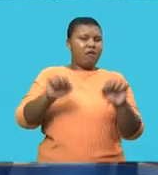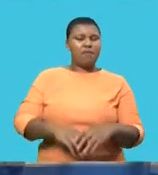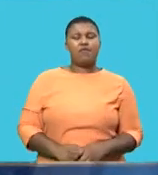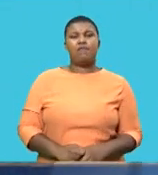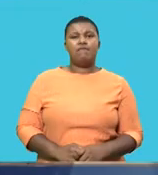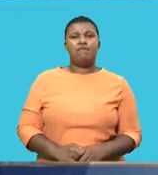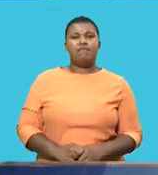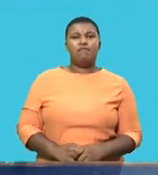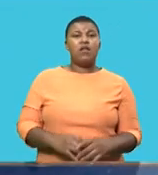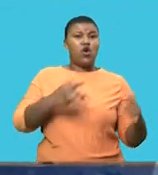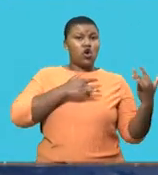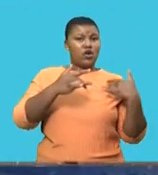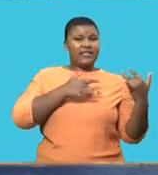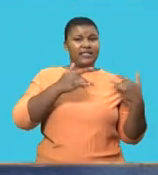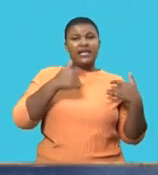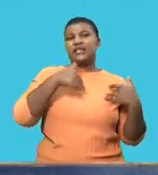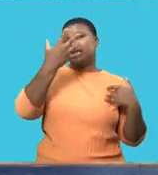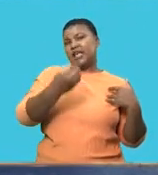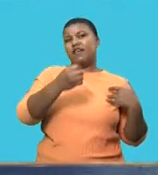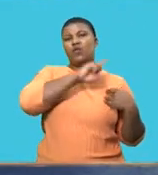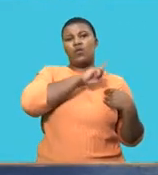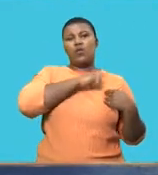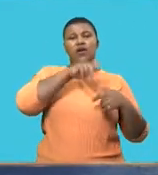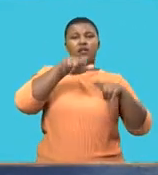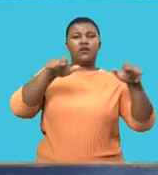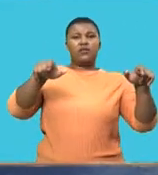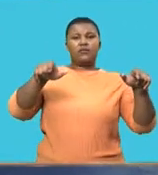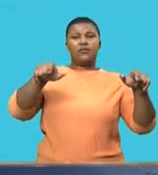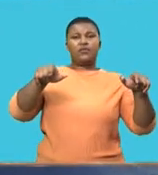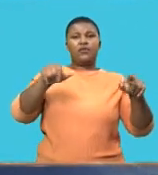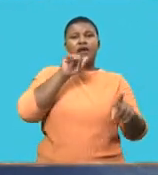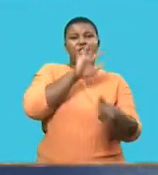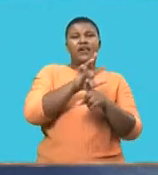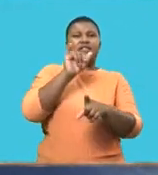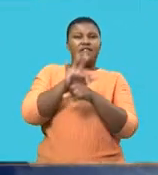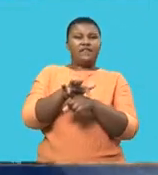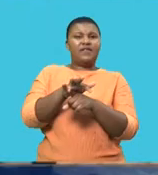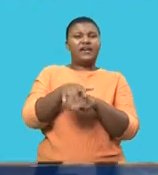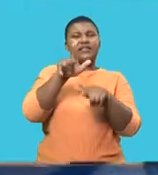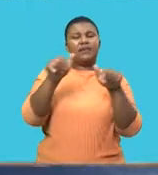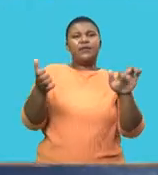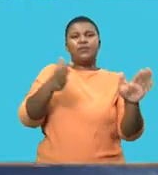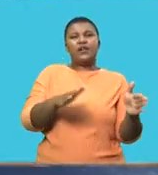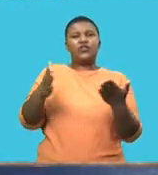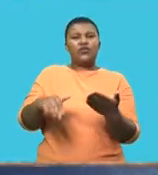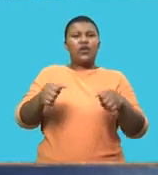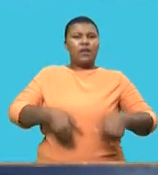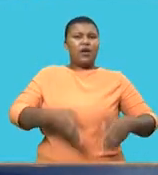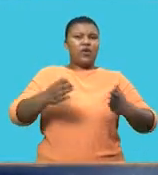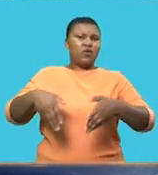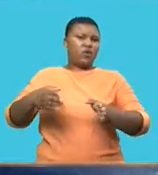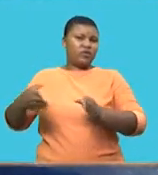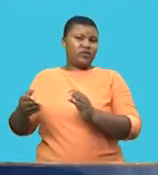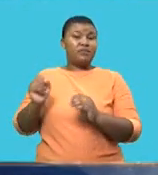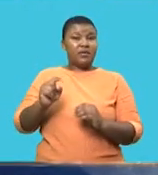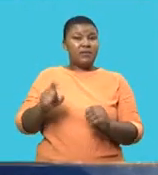as well, like anyone else who lives in South Africa, about the rising number of people that are passing or dying on our roads, particularly when it